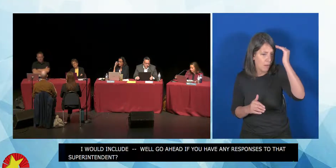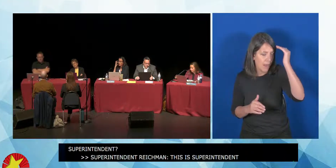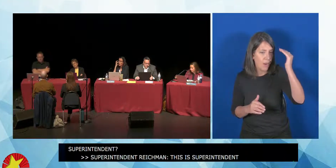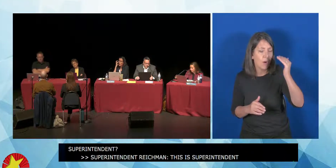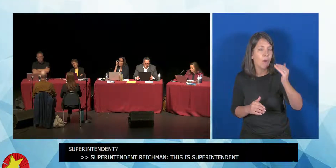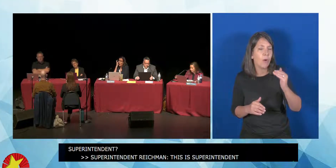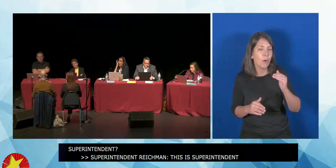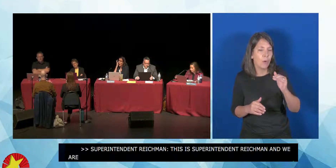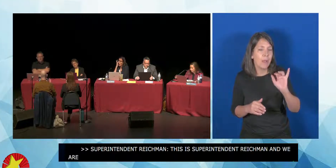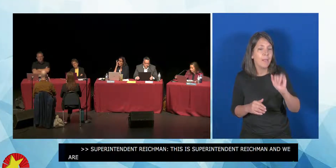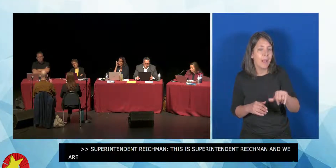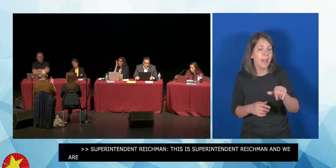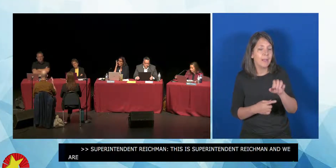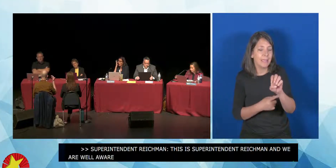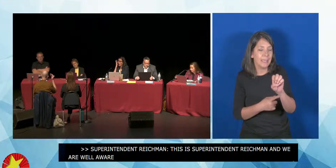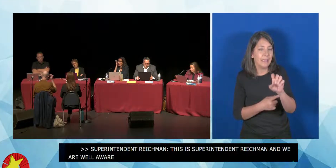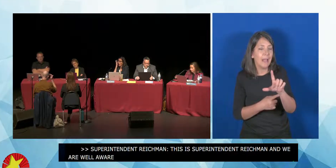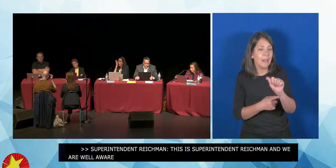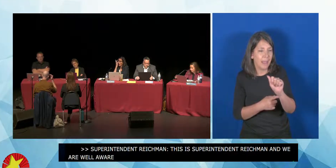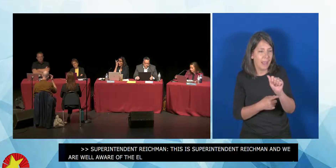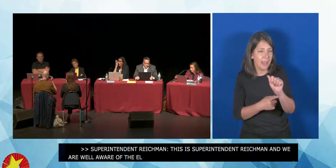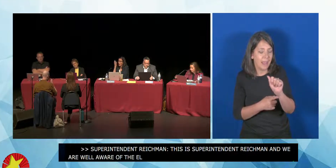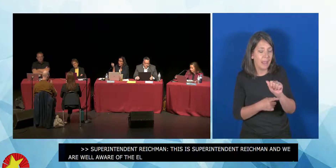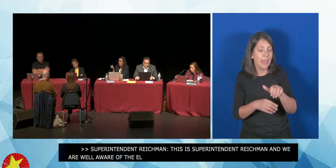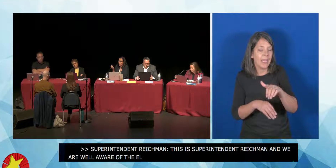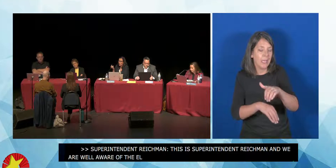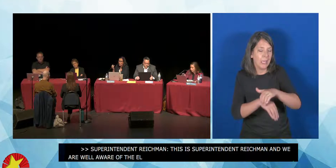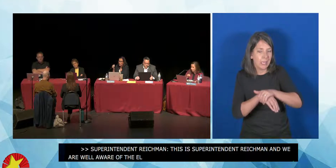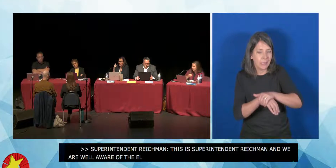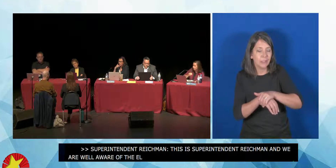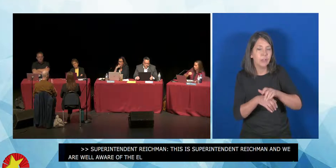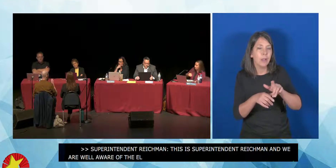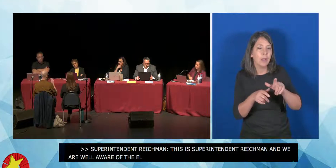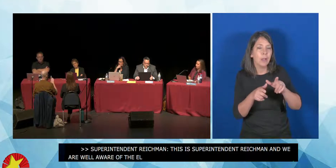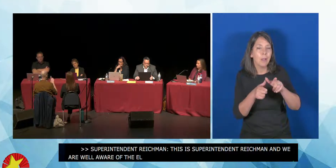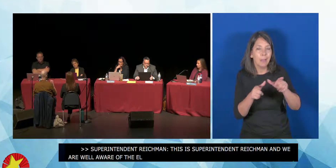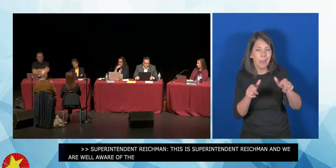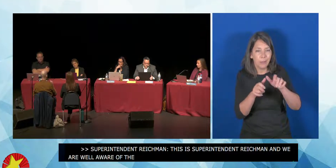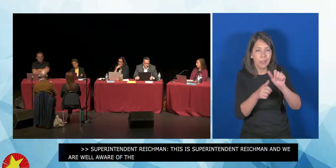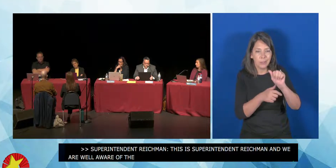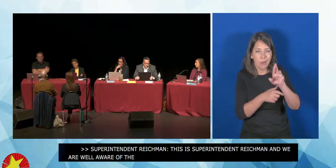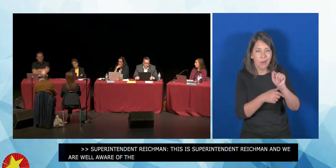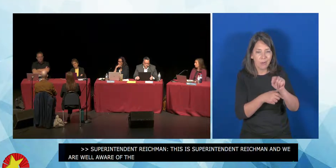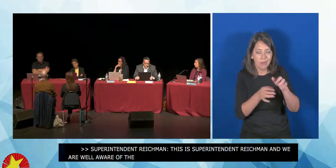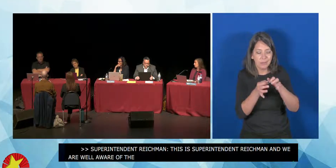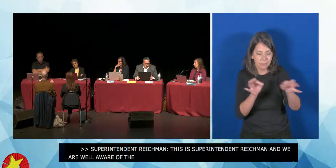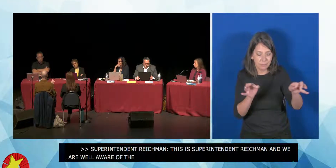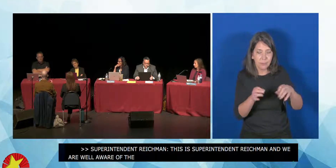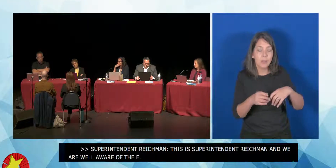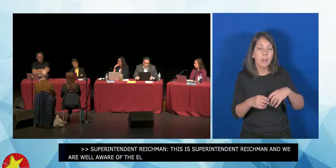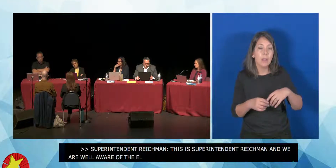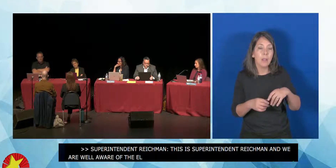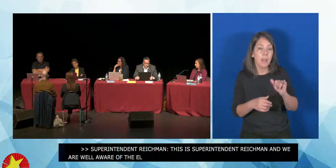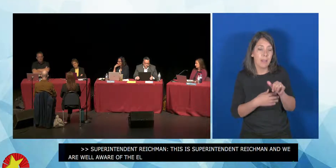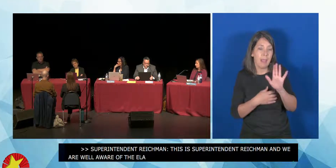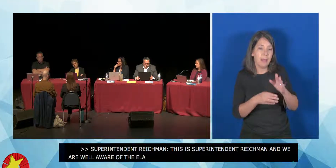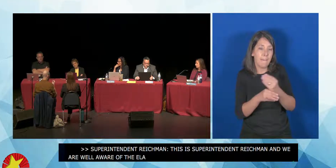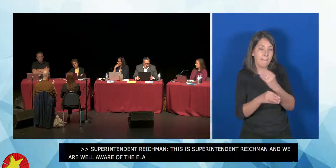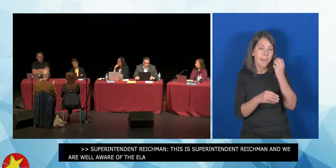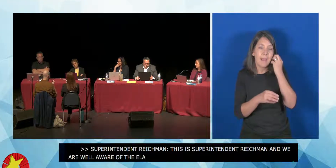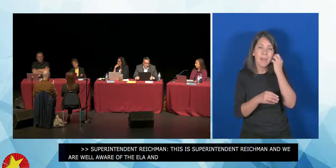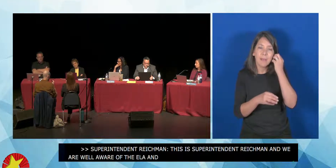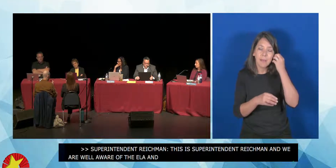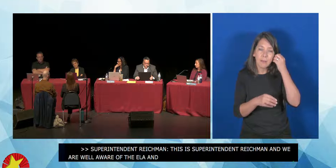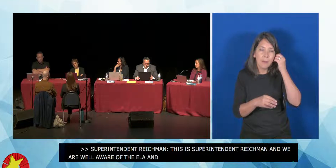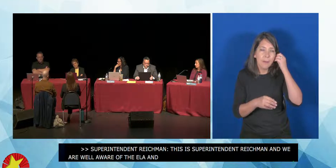the ELA, English Language Arts, and math scores, and